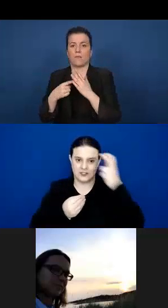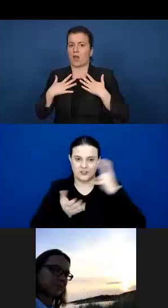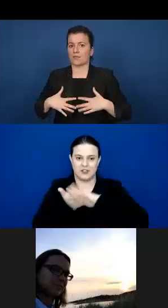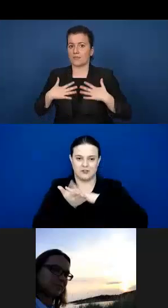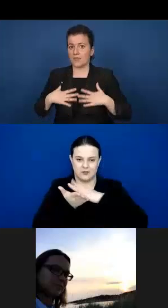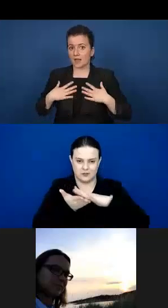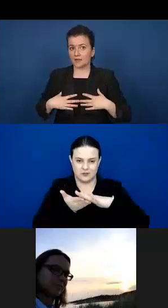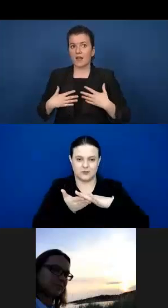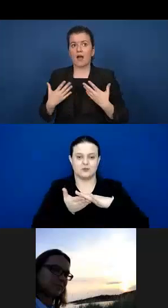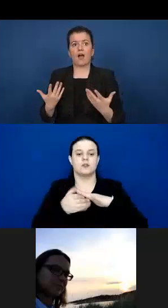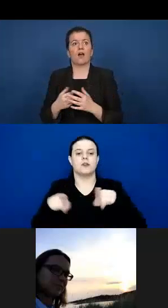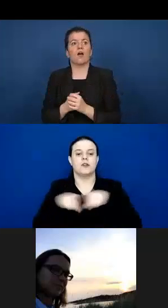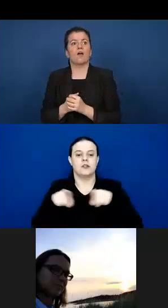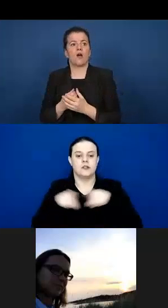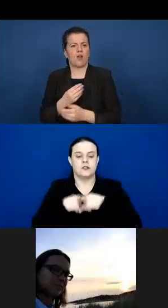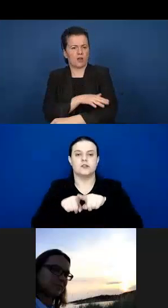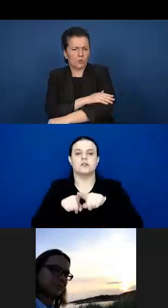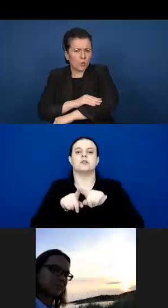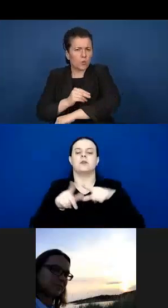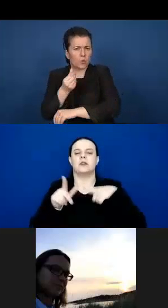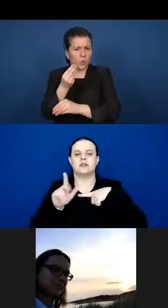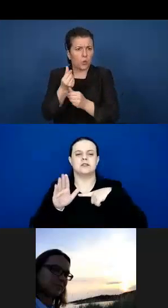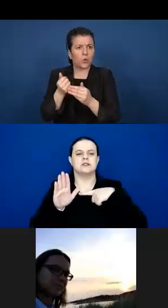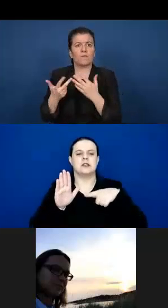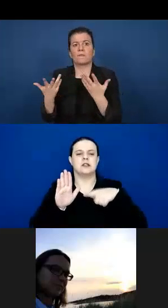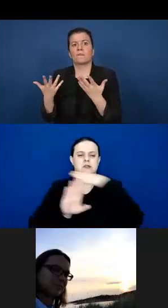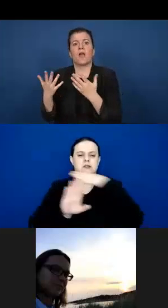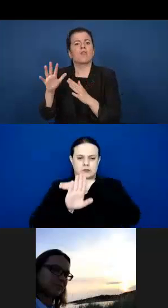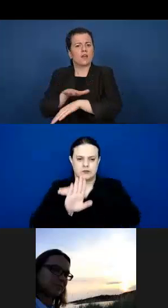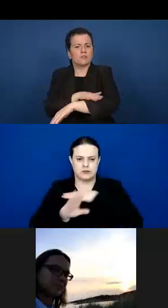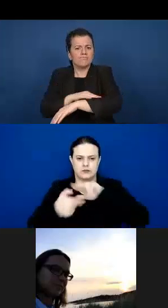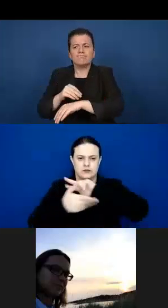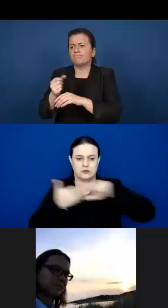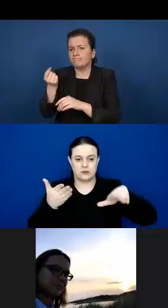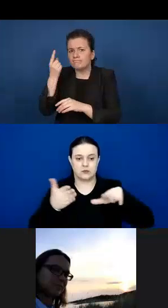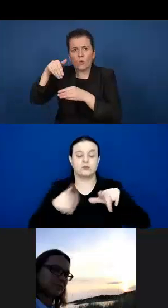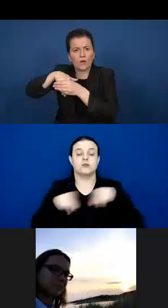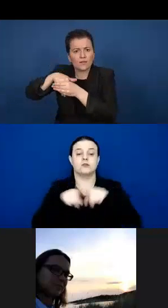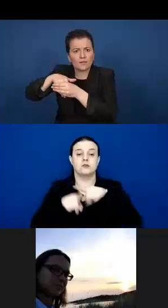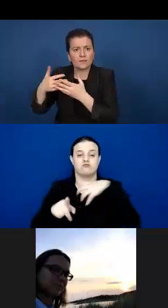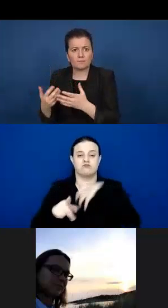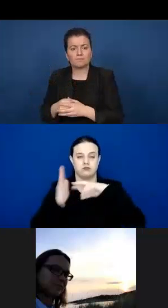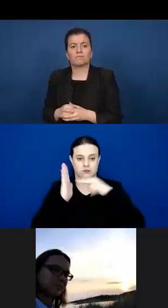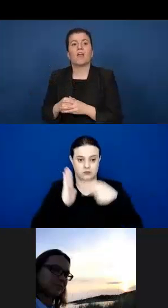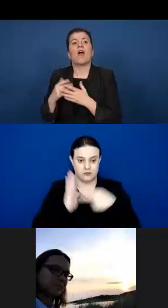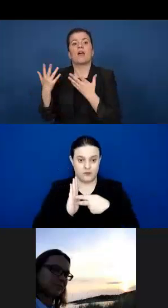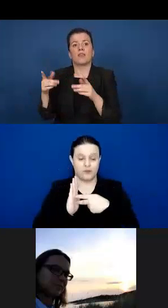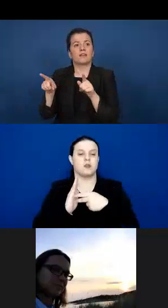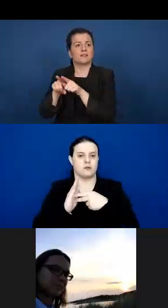hardened software, psychophysics-based pattern recognition, and conceptualization for semantic